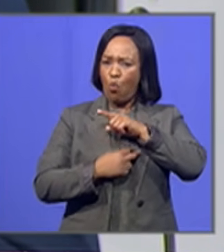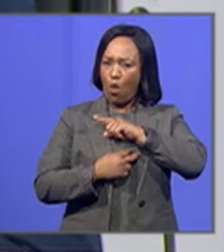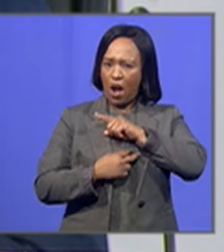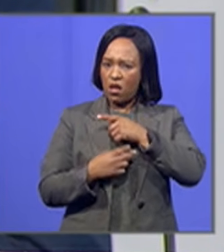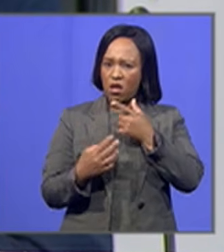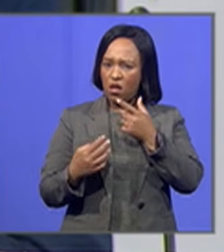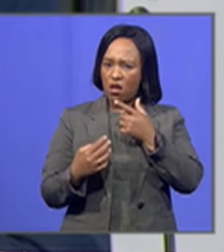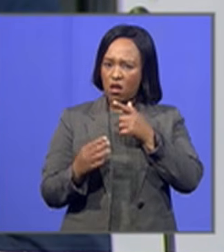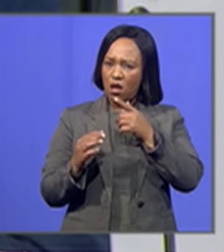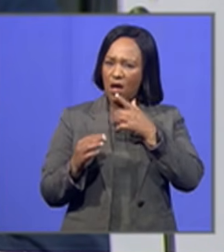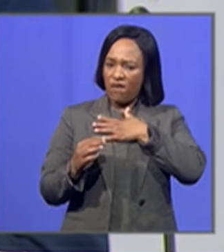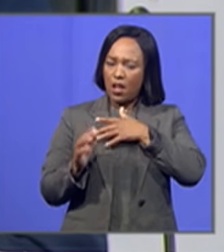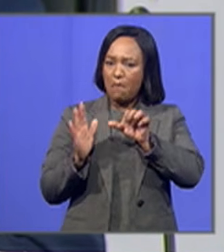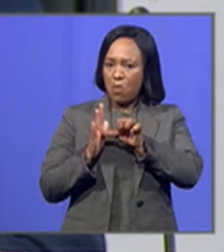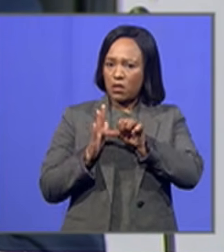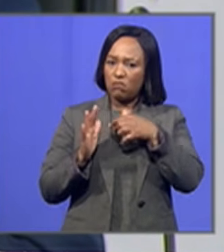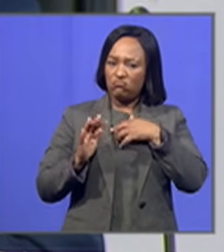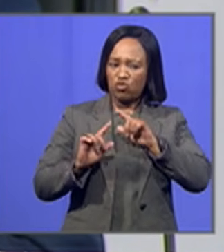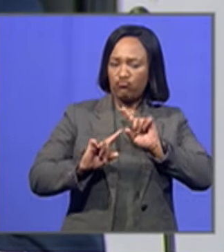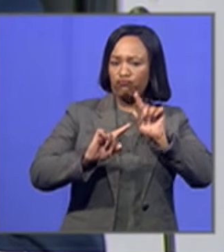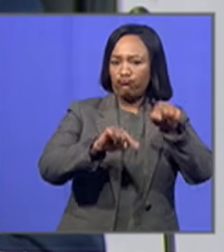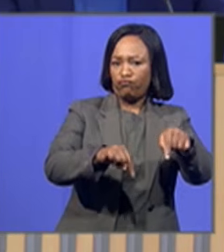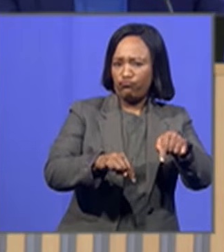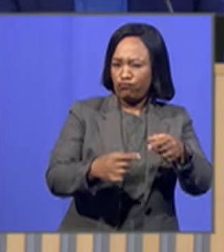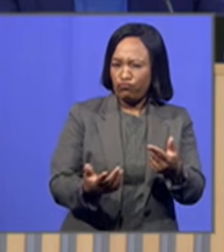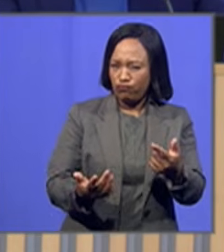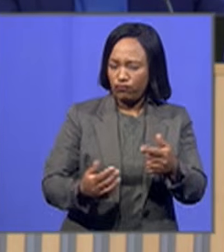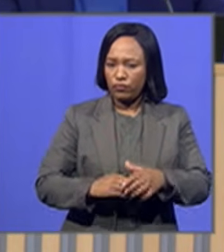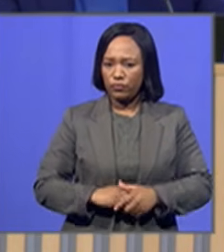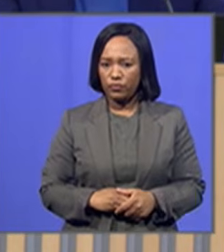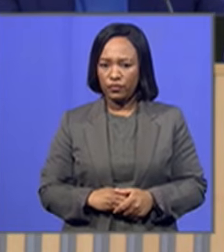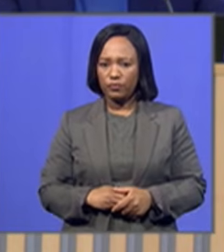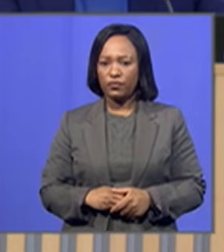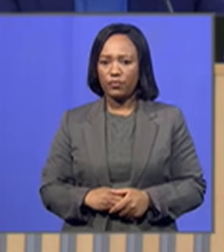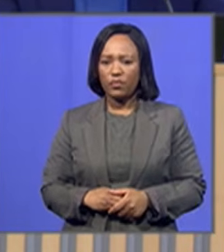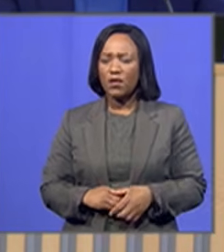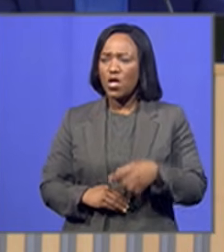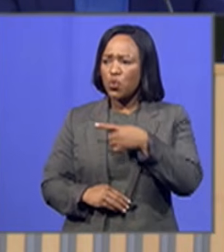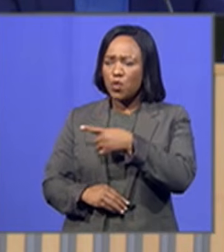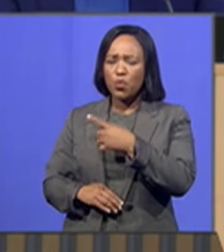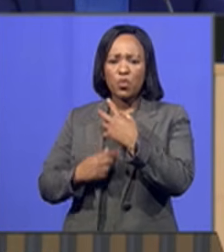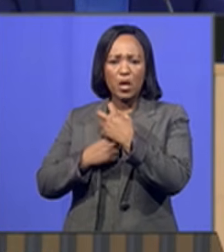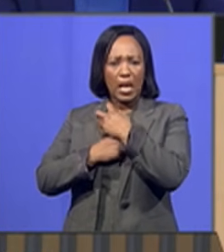hobaneng a bone ho le bohlokwa hore ebe yena a yang. Because you were on leave,